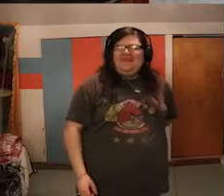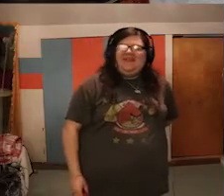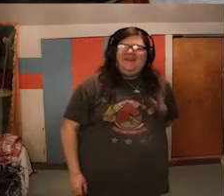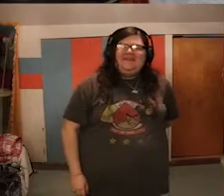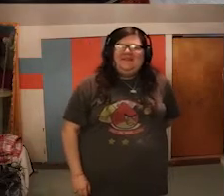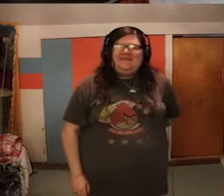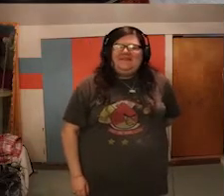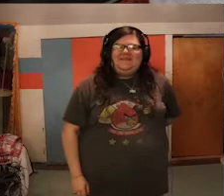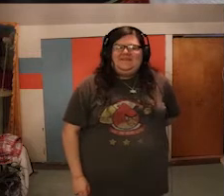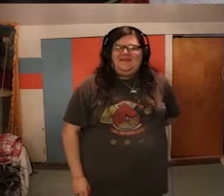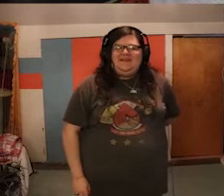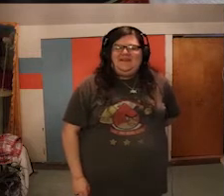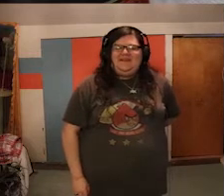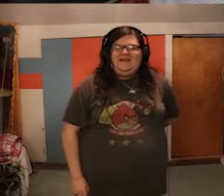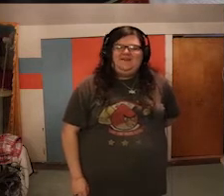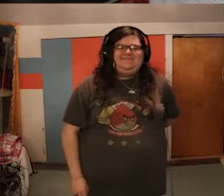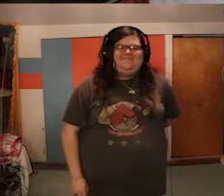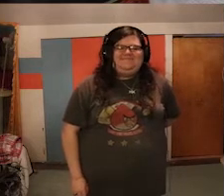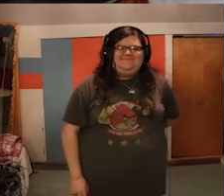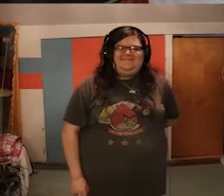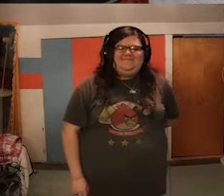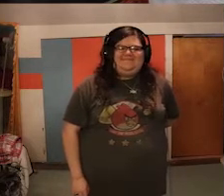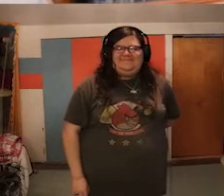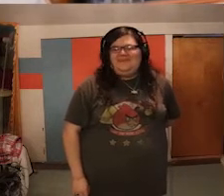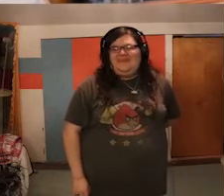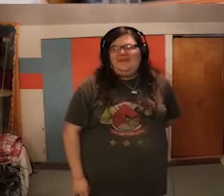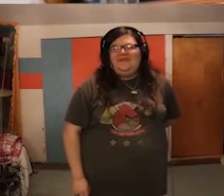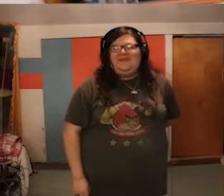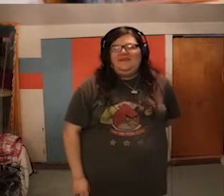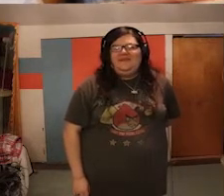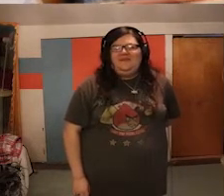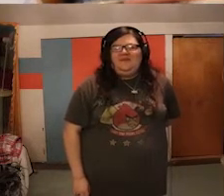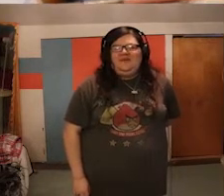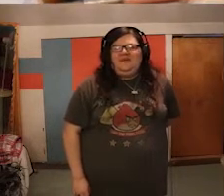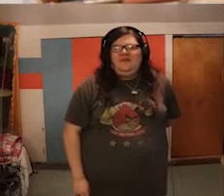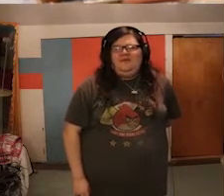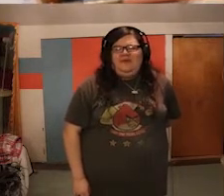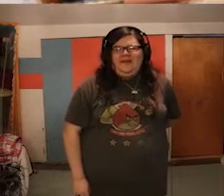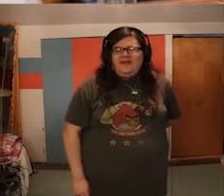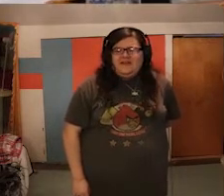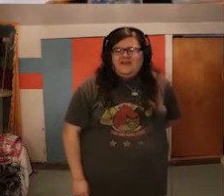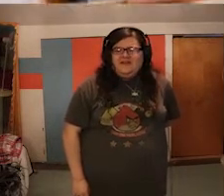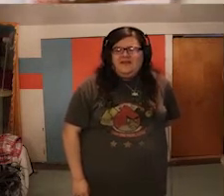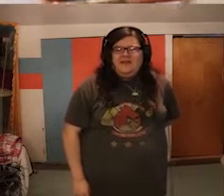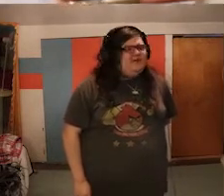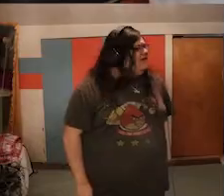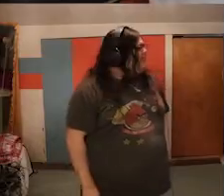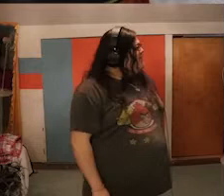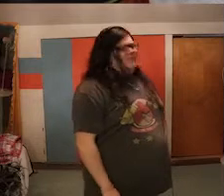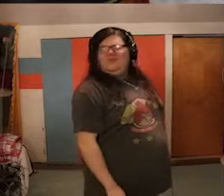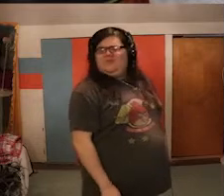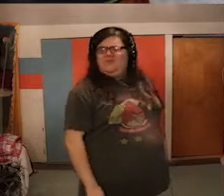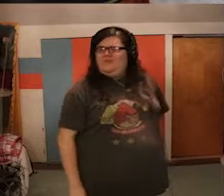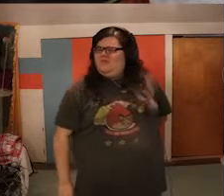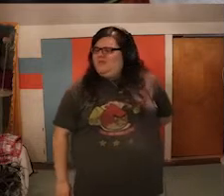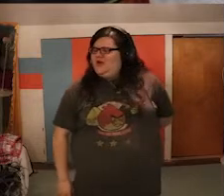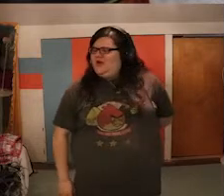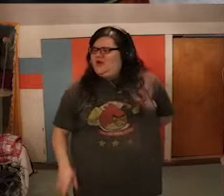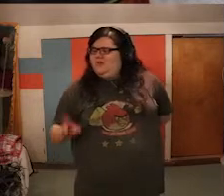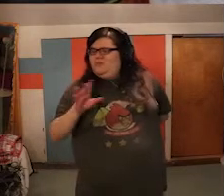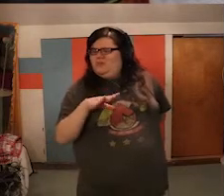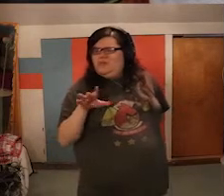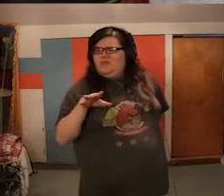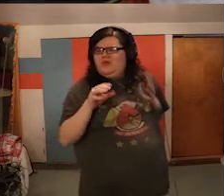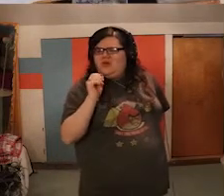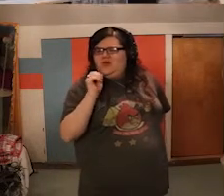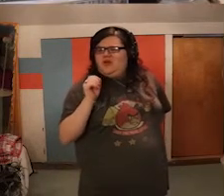We've got corn because somebody has sex with animals. What? What? I mean...